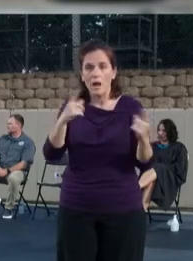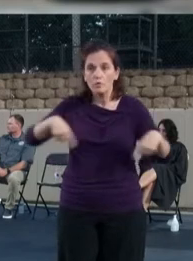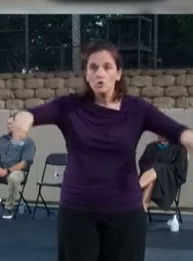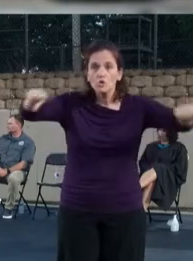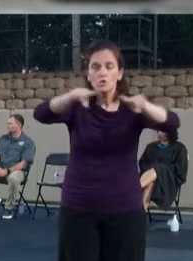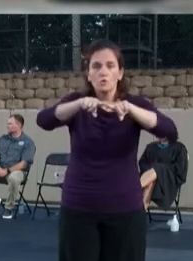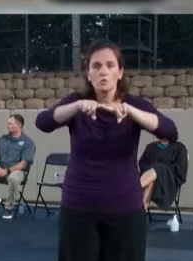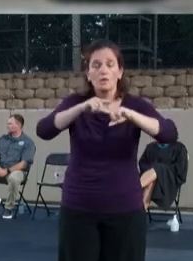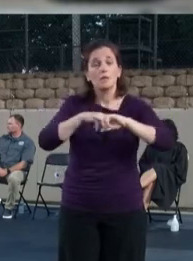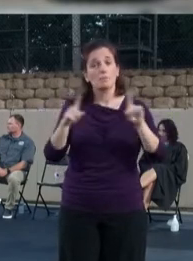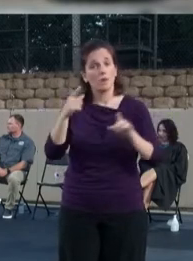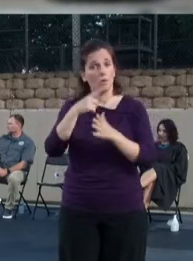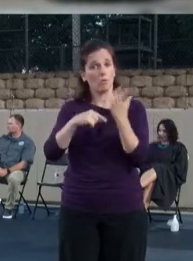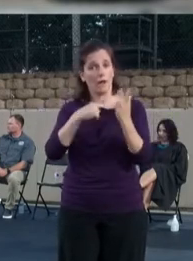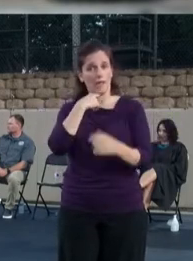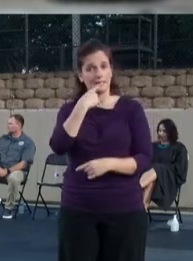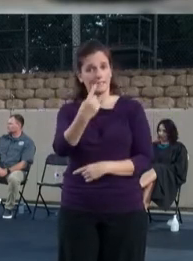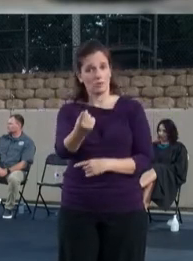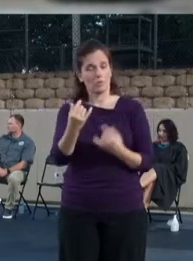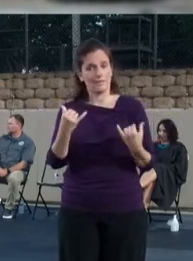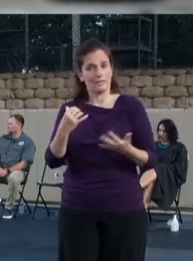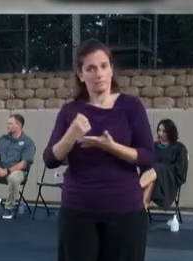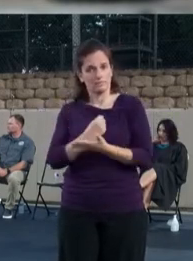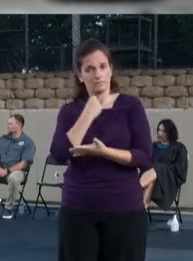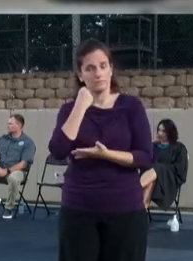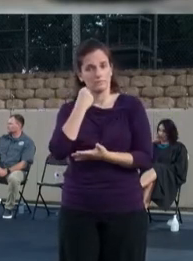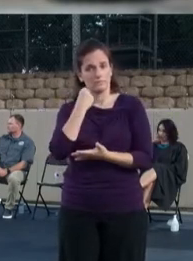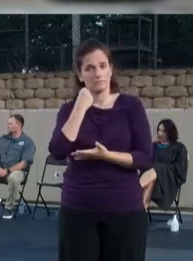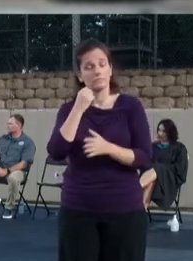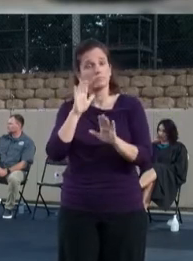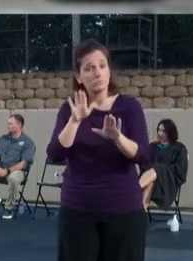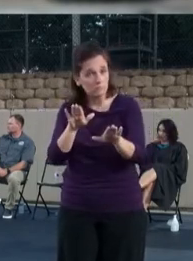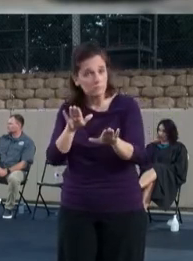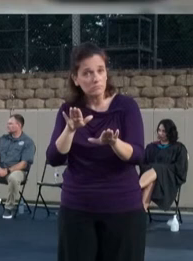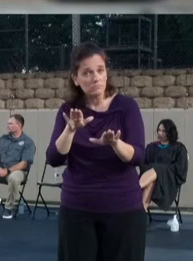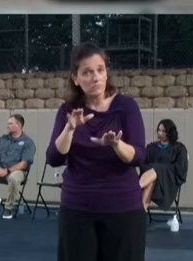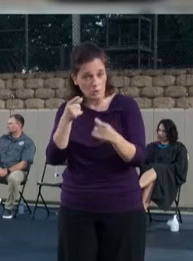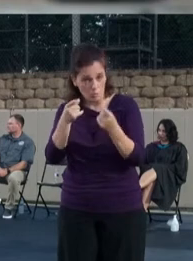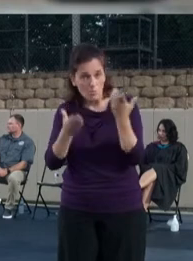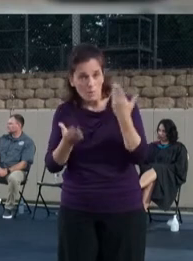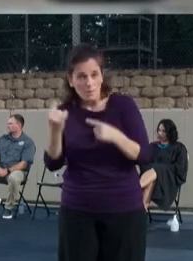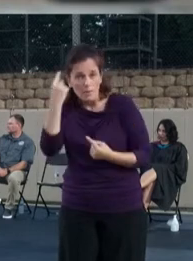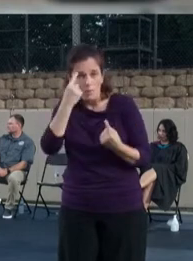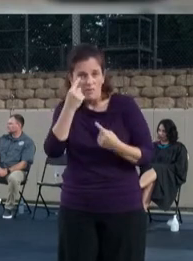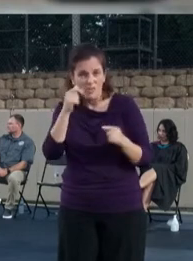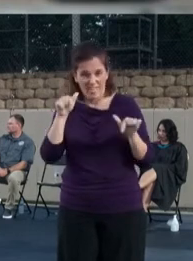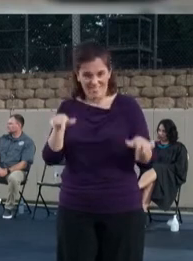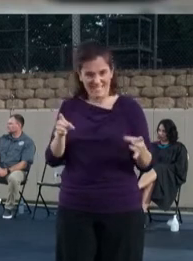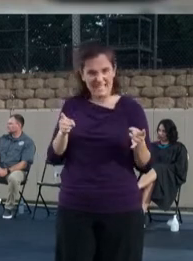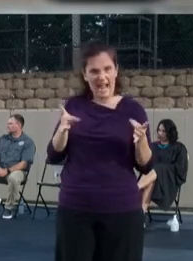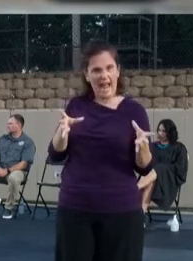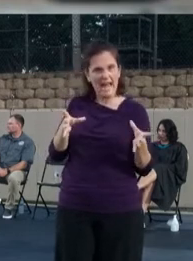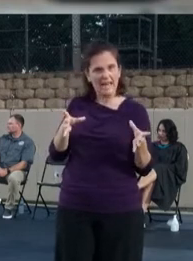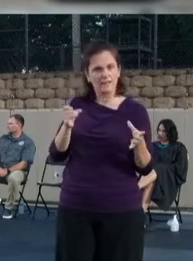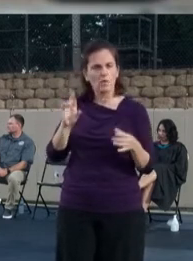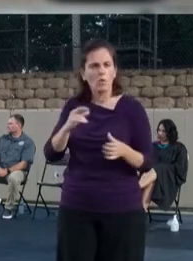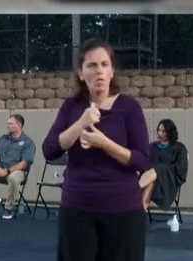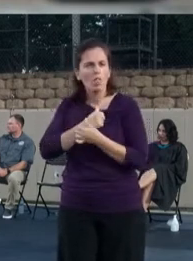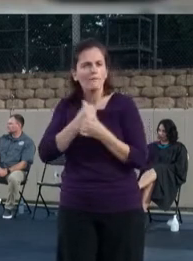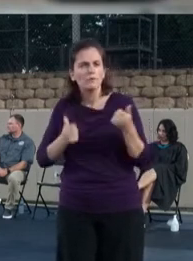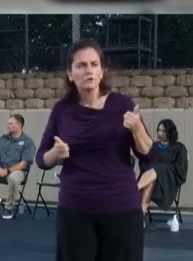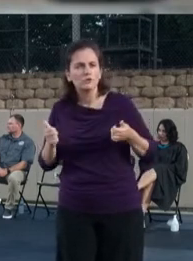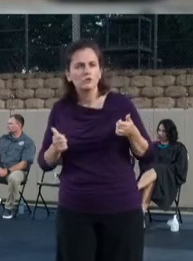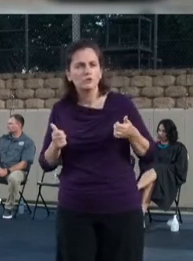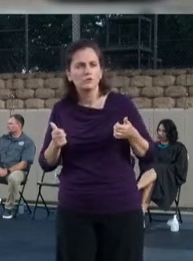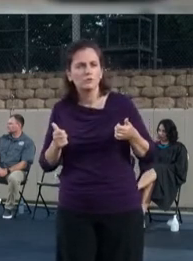I would say in this opportunity is I bet you wondered, is this hate or love? But